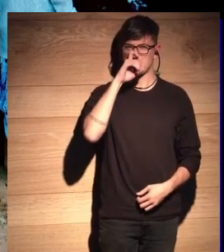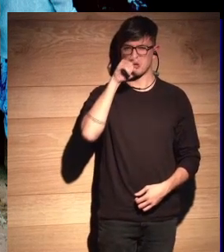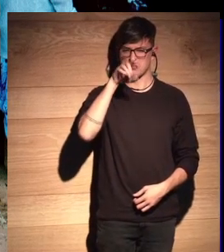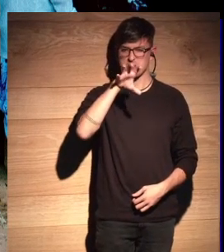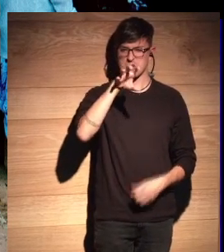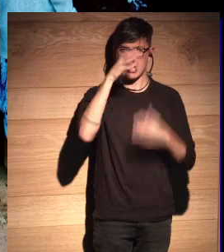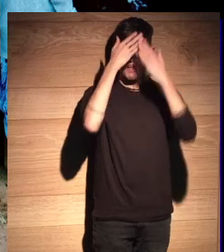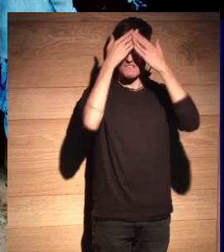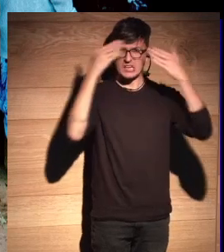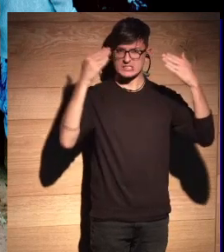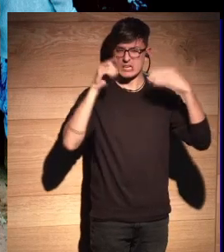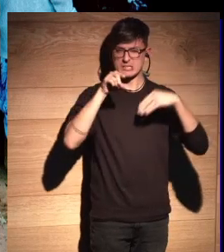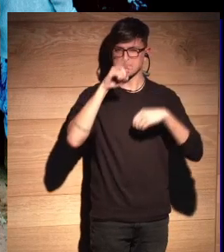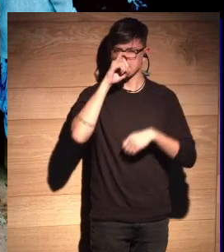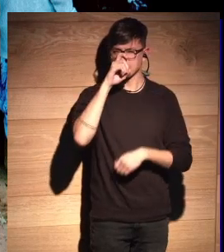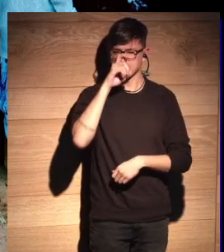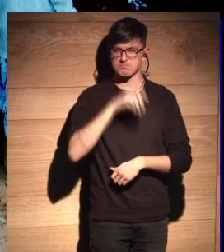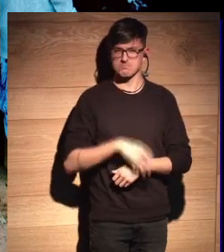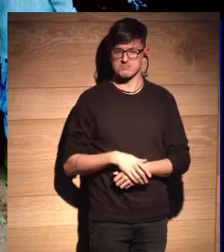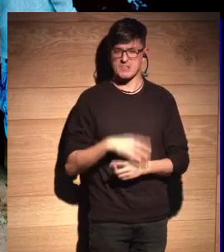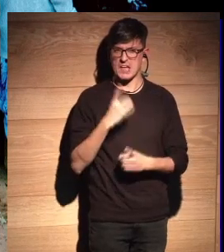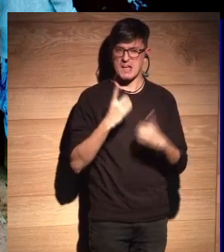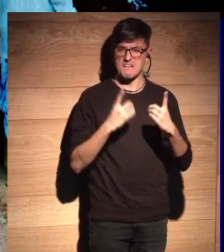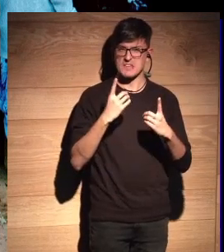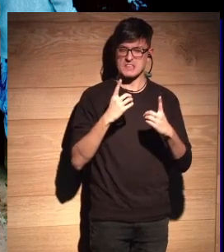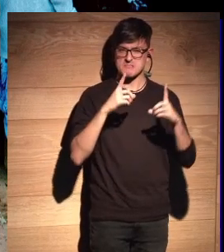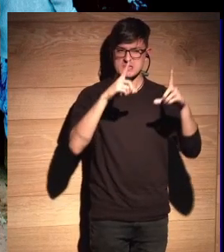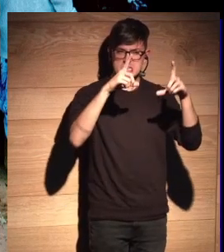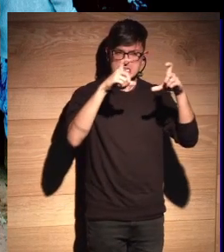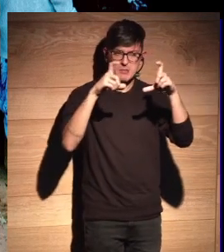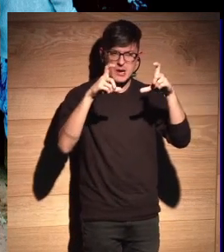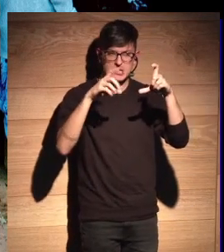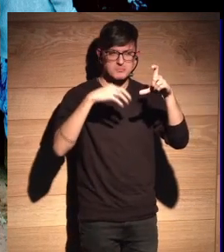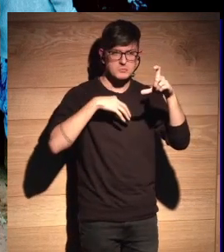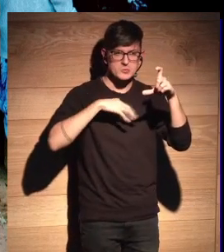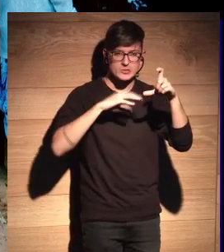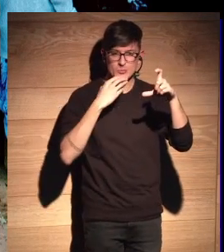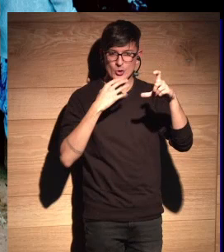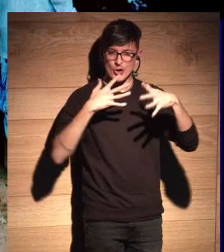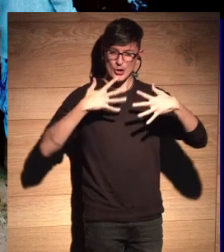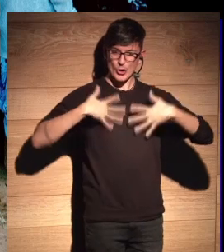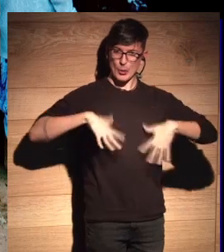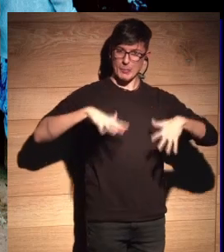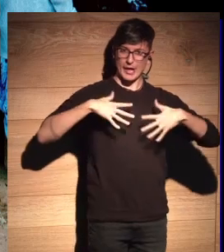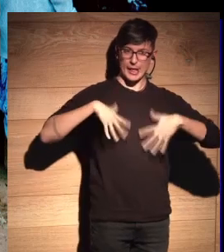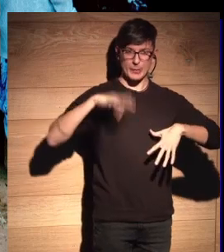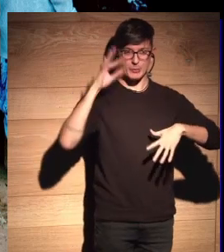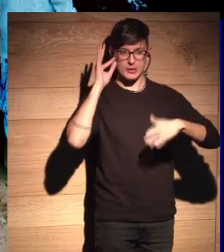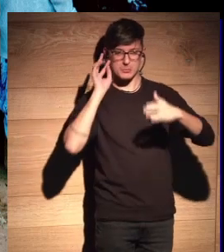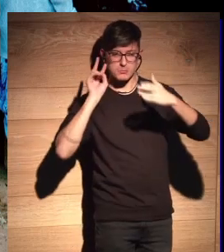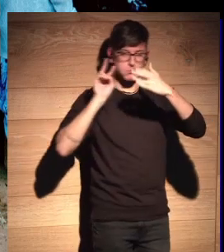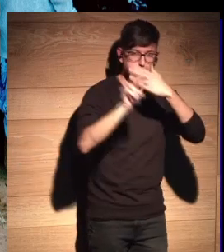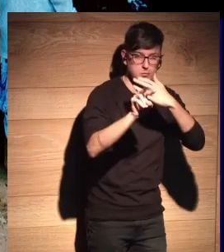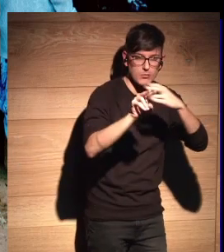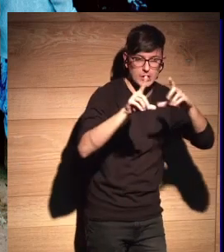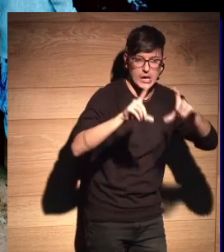sometimes cameras can see through the clothing of a woman. They have these kind of, because